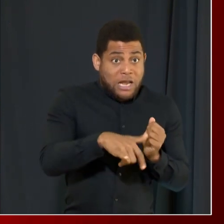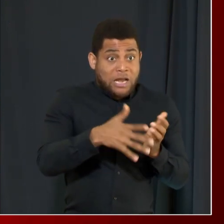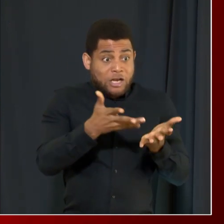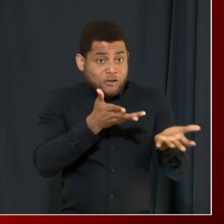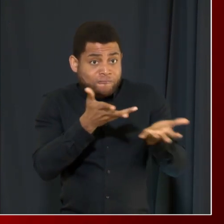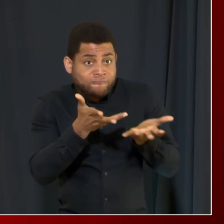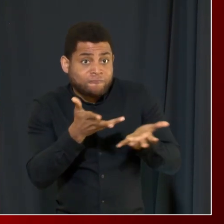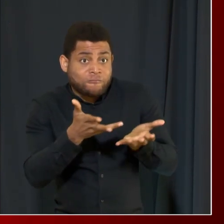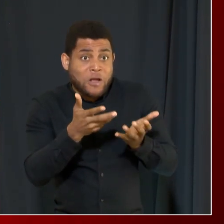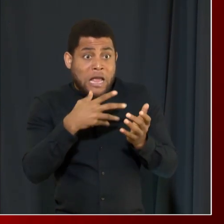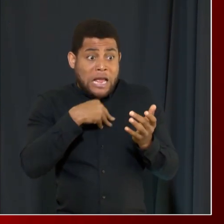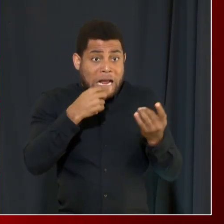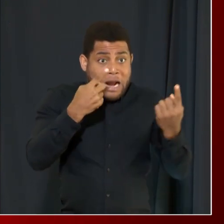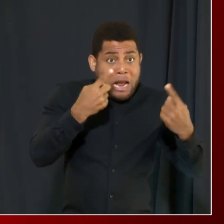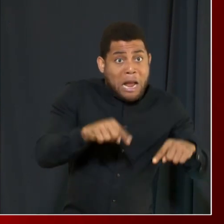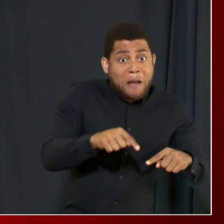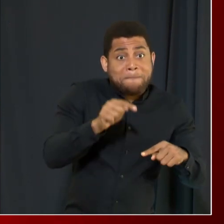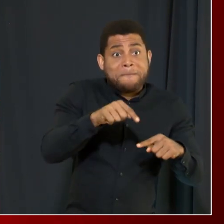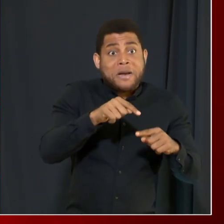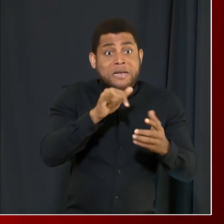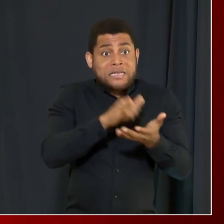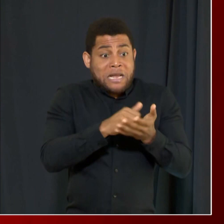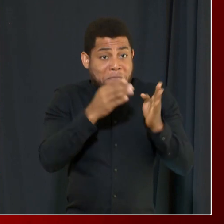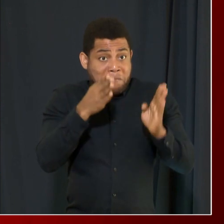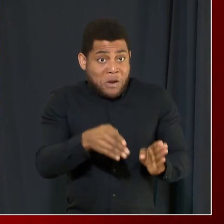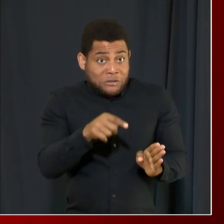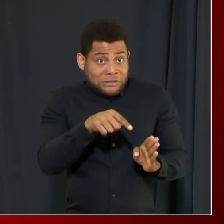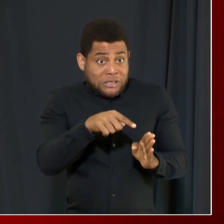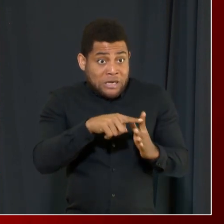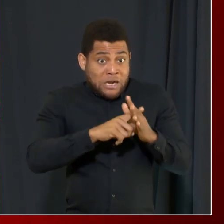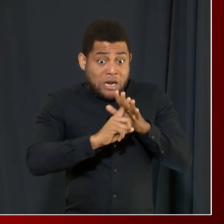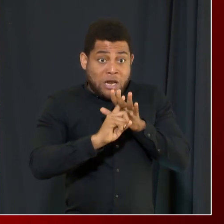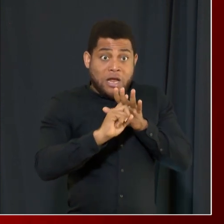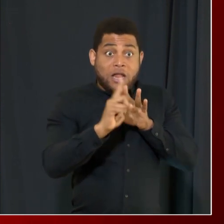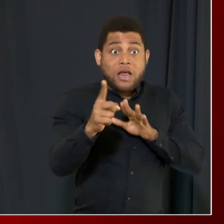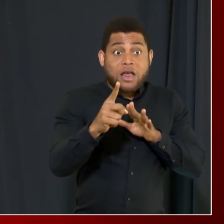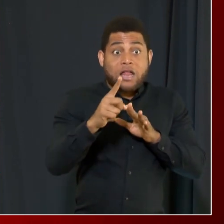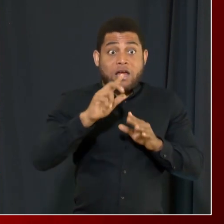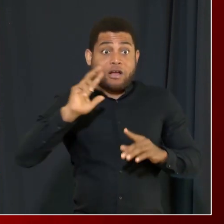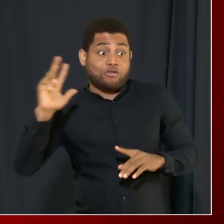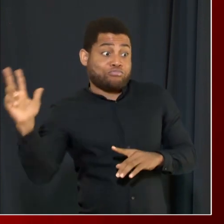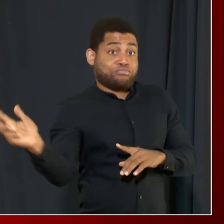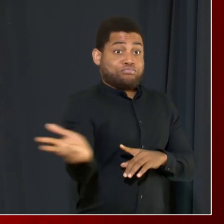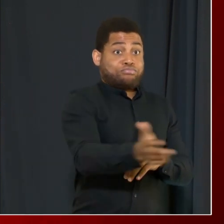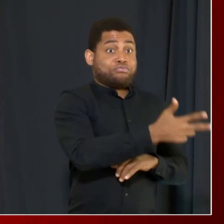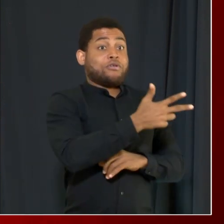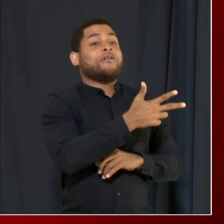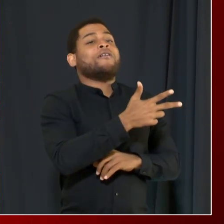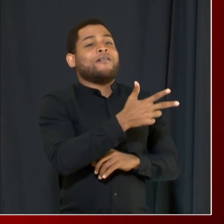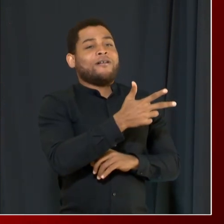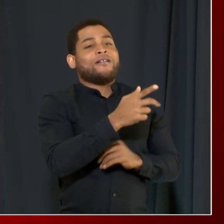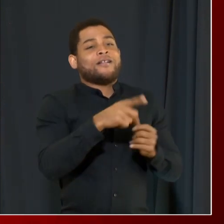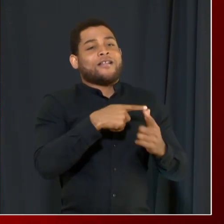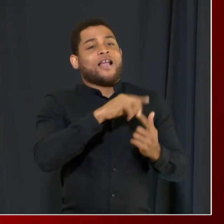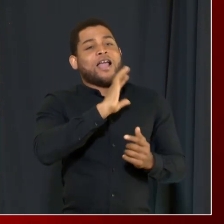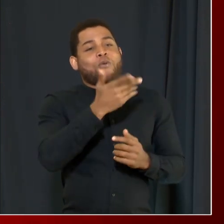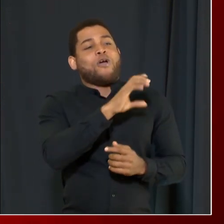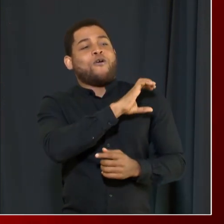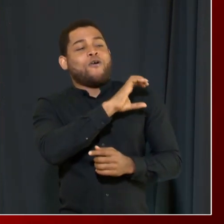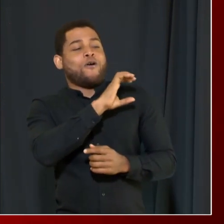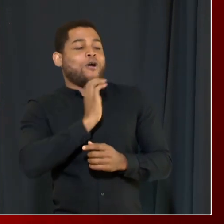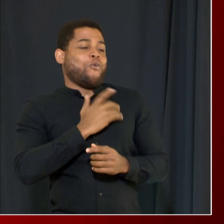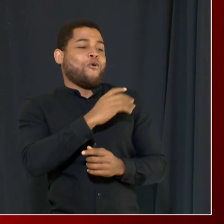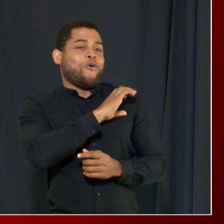turns, produces a weapon, and our officer fires one shot. At this time, the suspect has